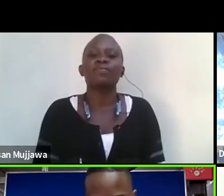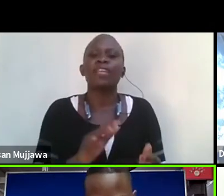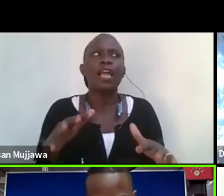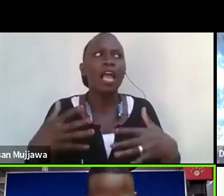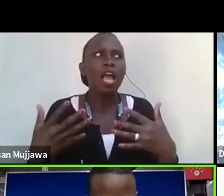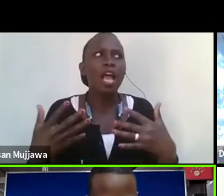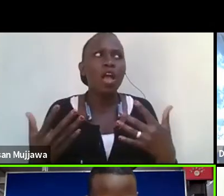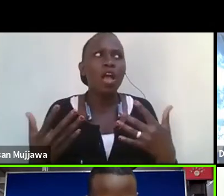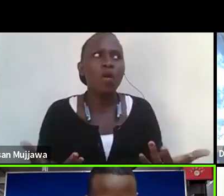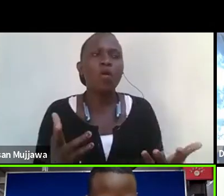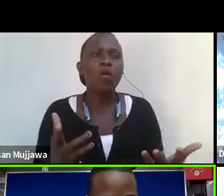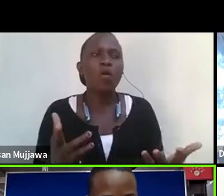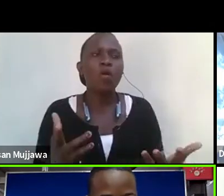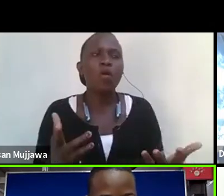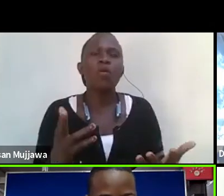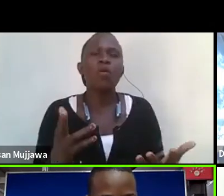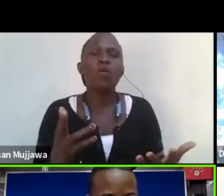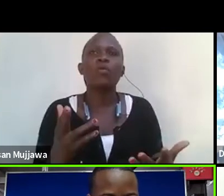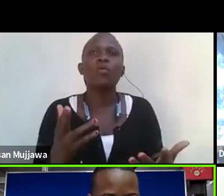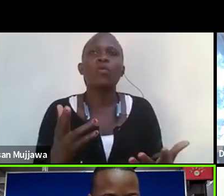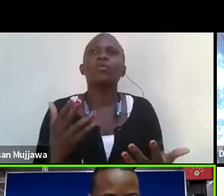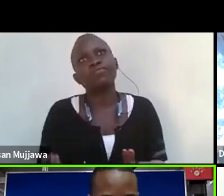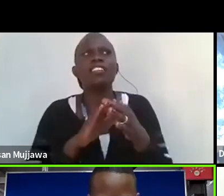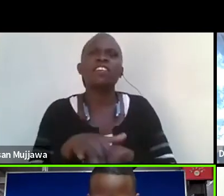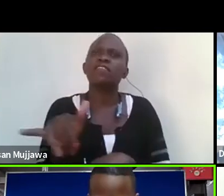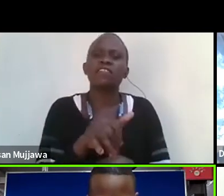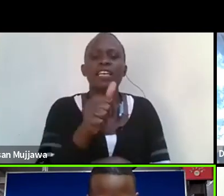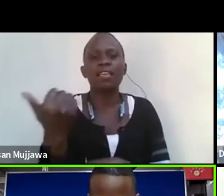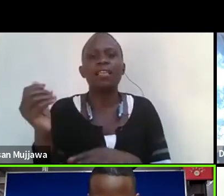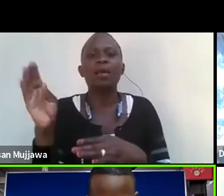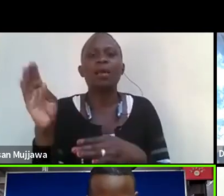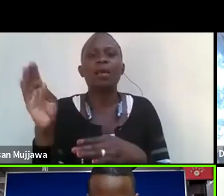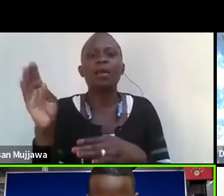end, the effect, just like any other business, has really been